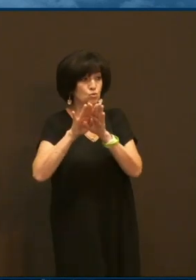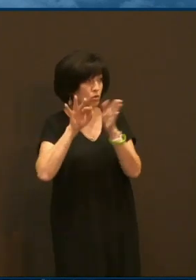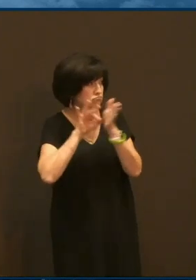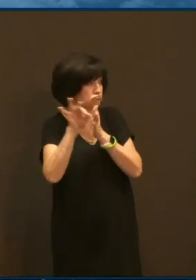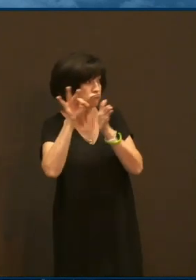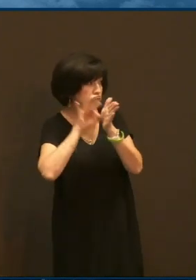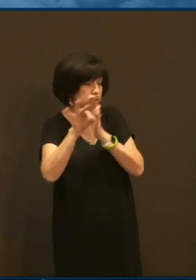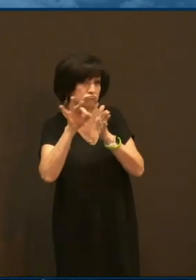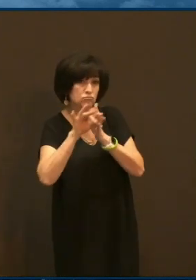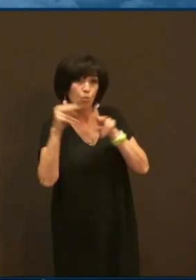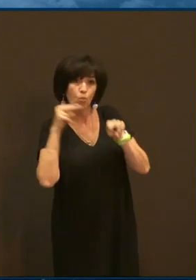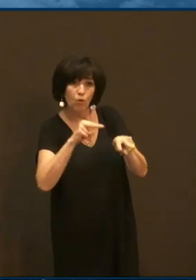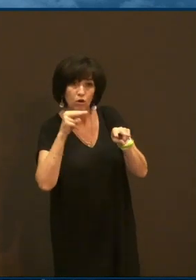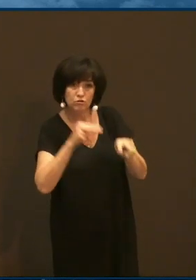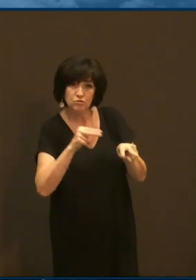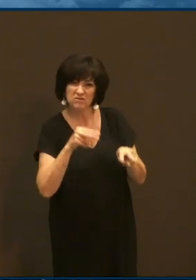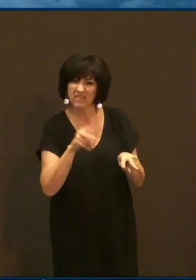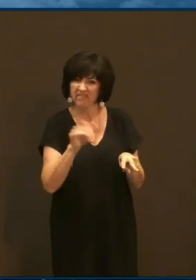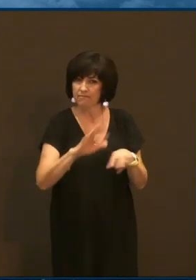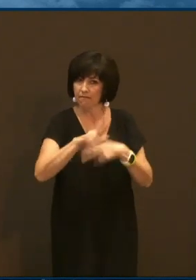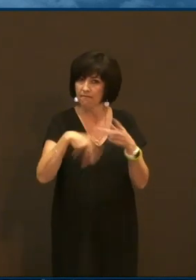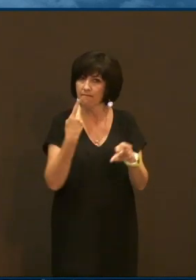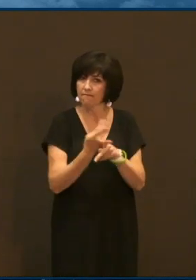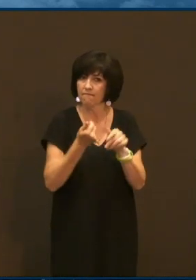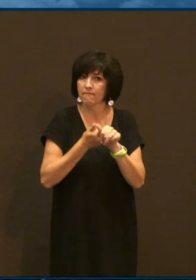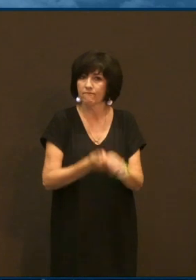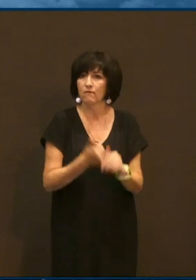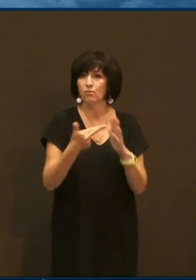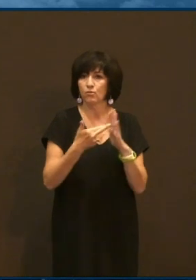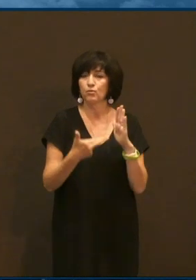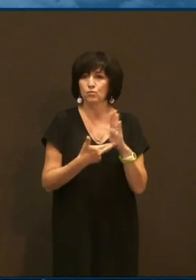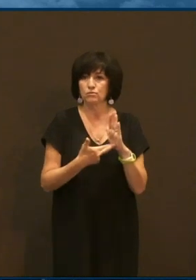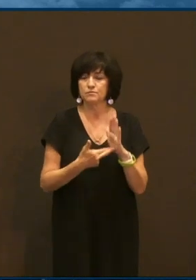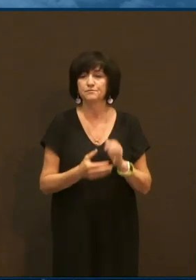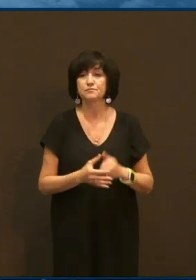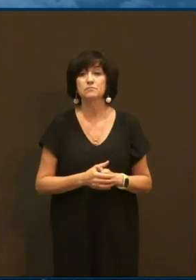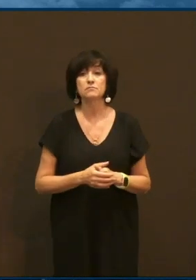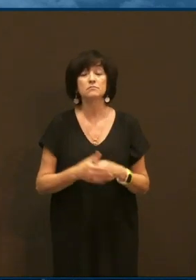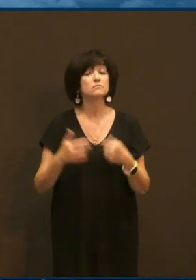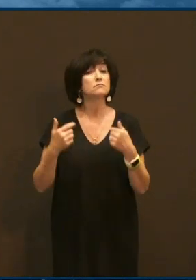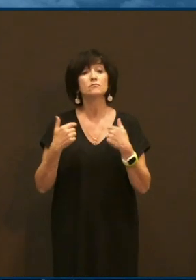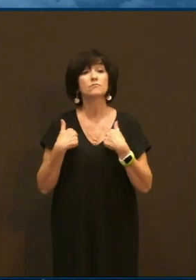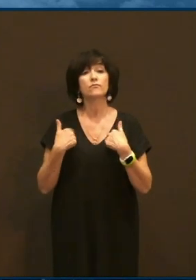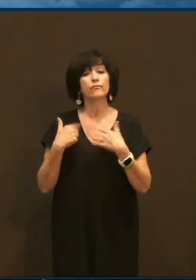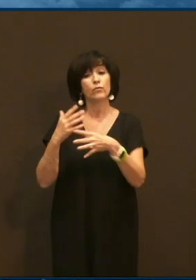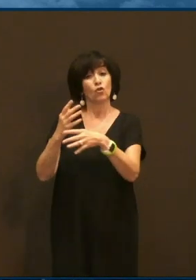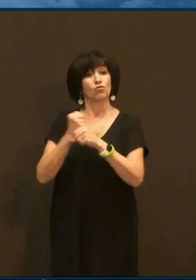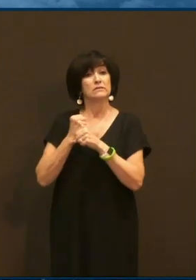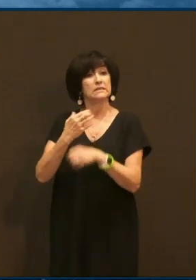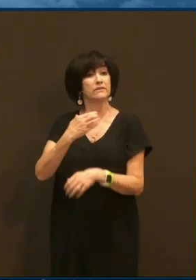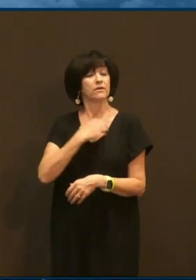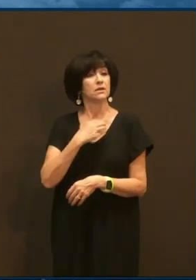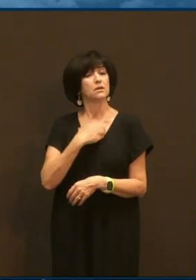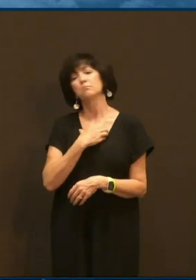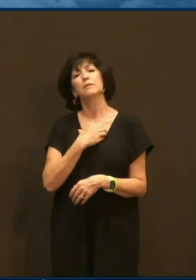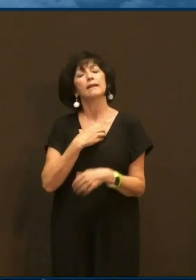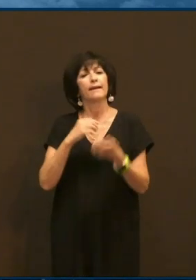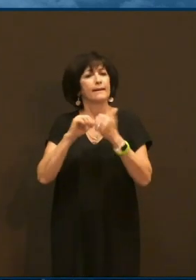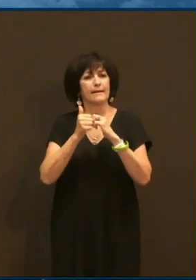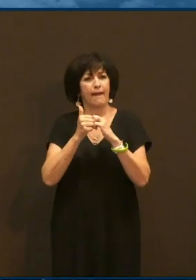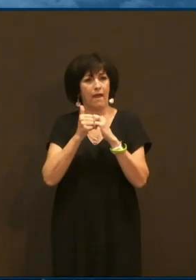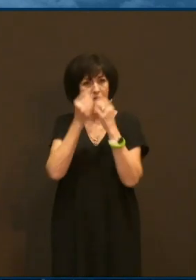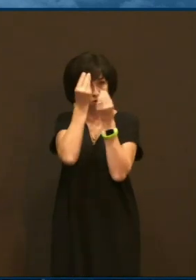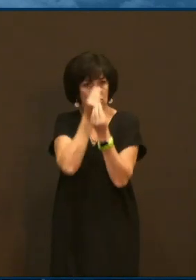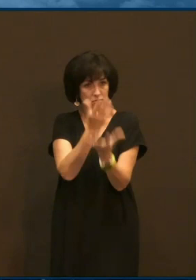we find out about, when we get complaints or concerns, the first thing that we always want to do